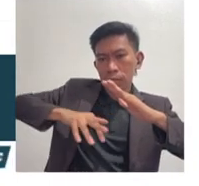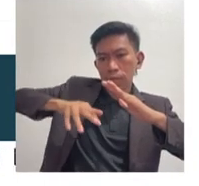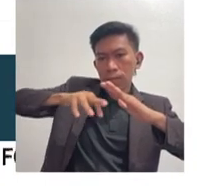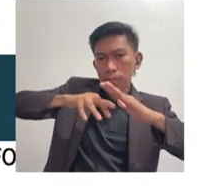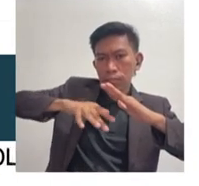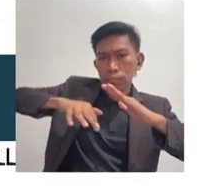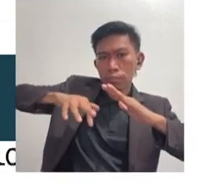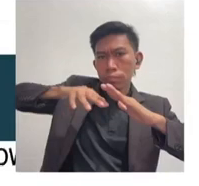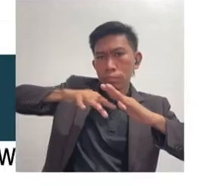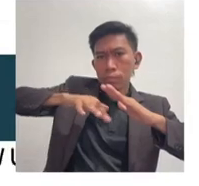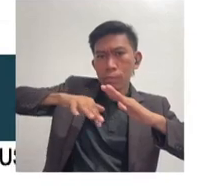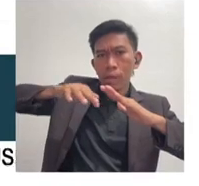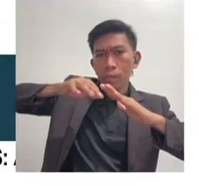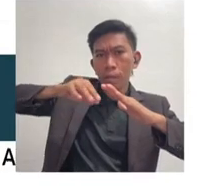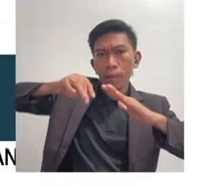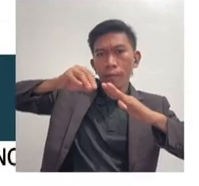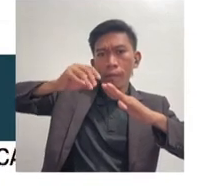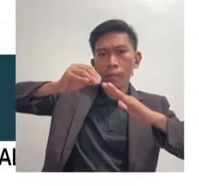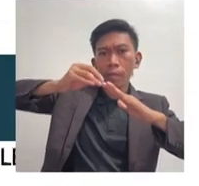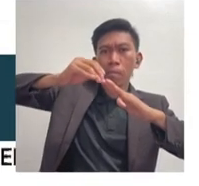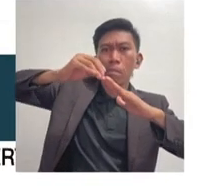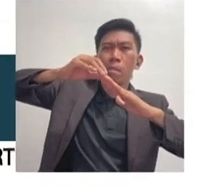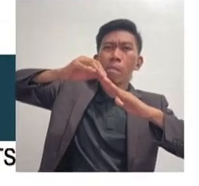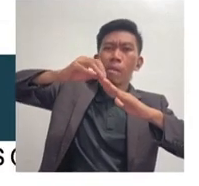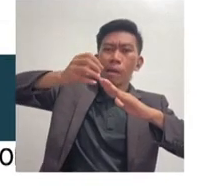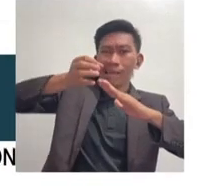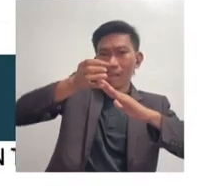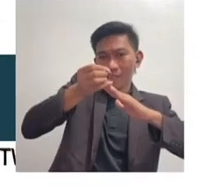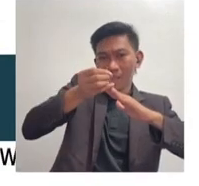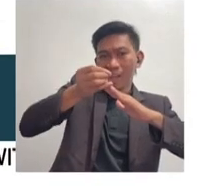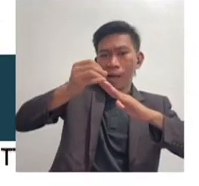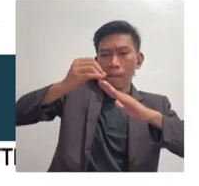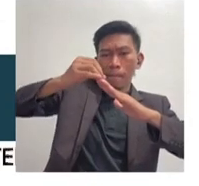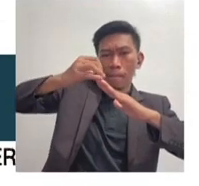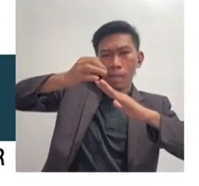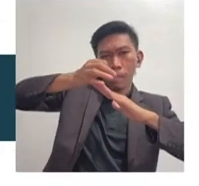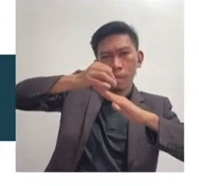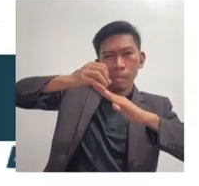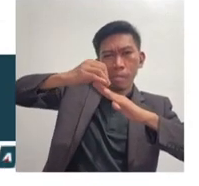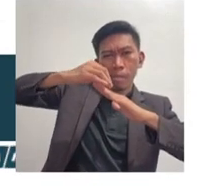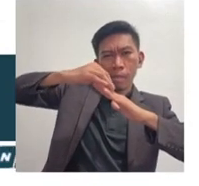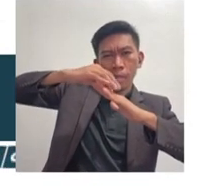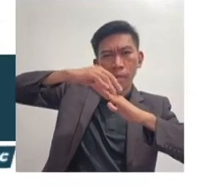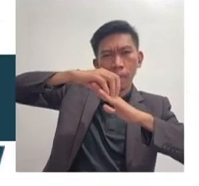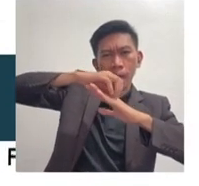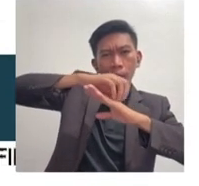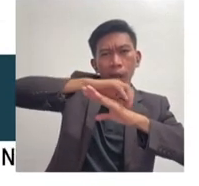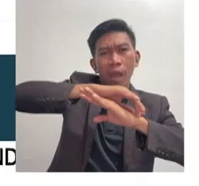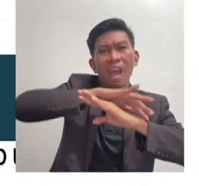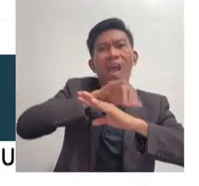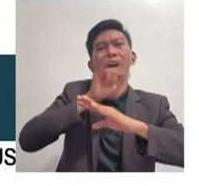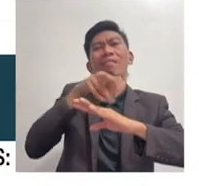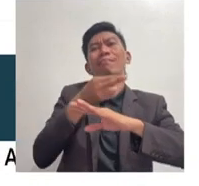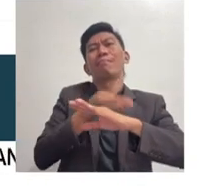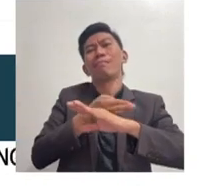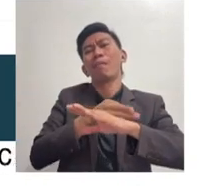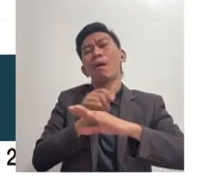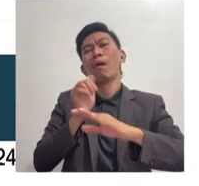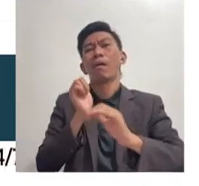of the dome is actually collapsing and forming rockfall. Okay. So we might see